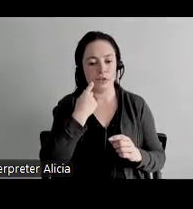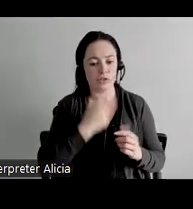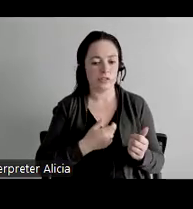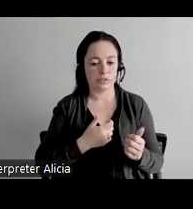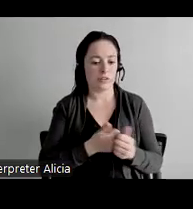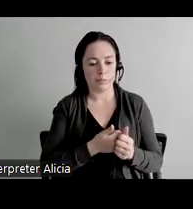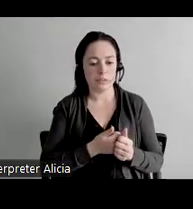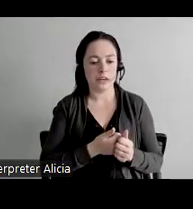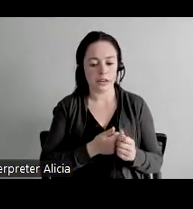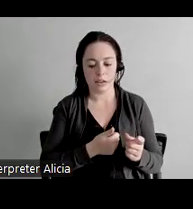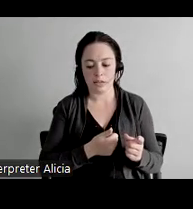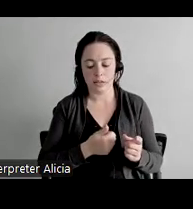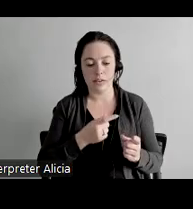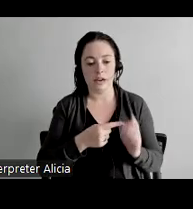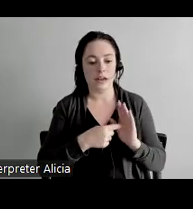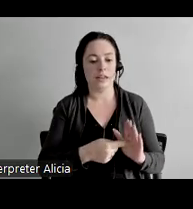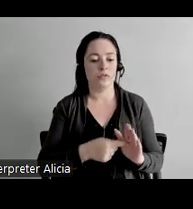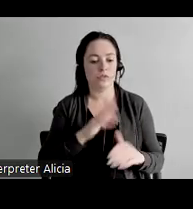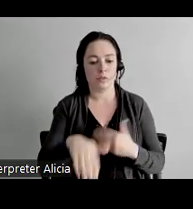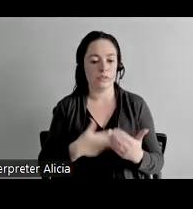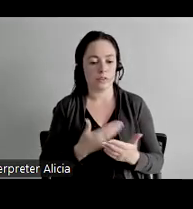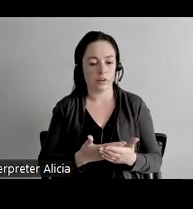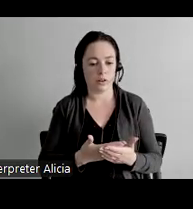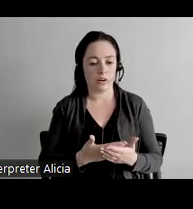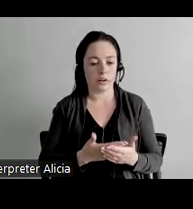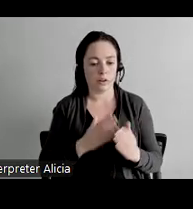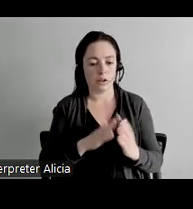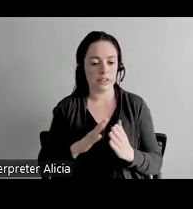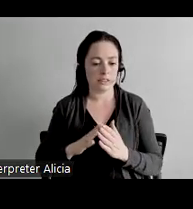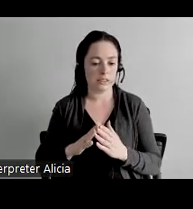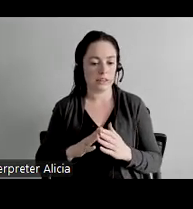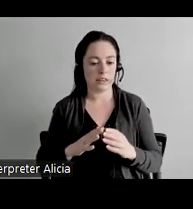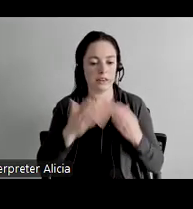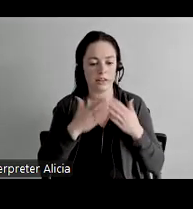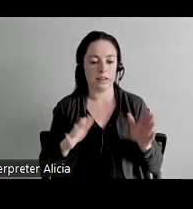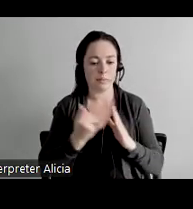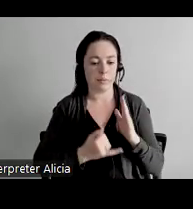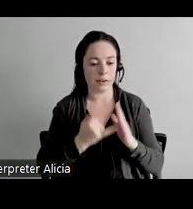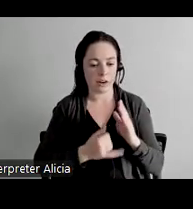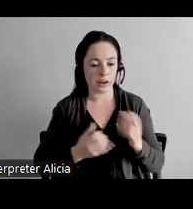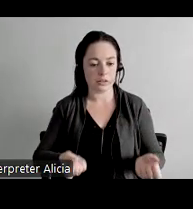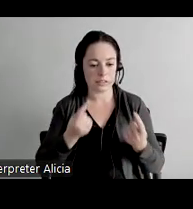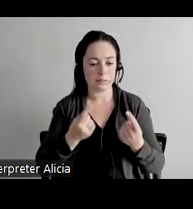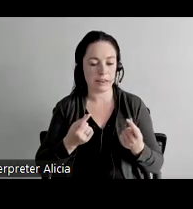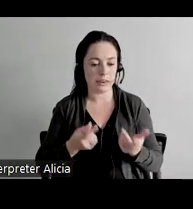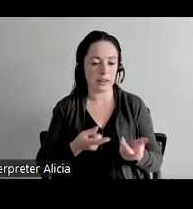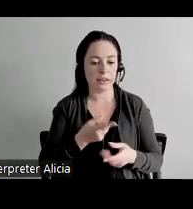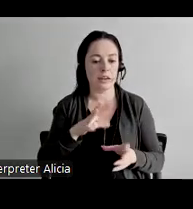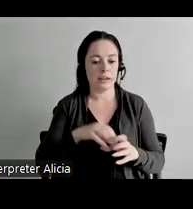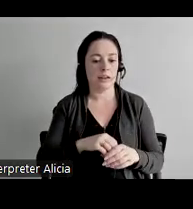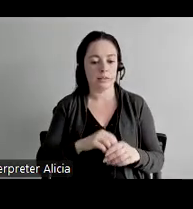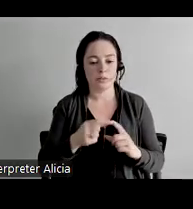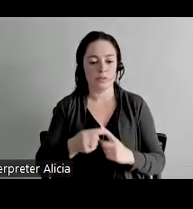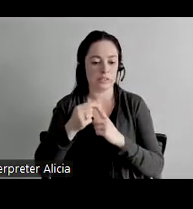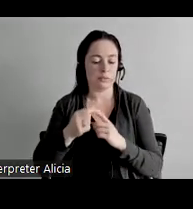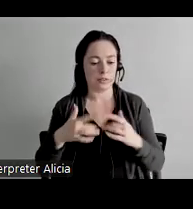updated that shows all city public art spending, arts and culture spending, because it includes special events as